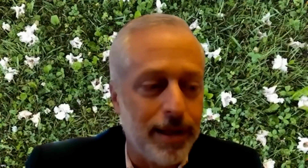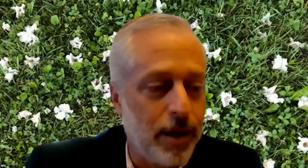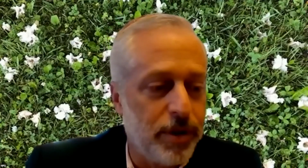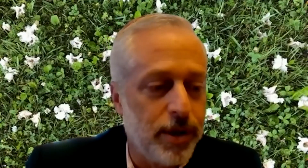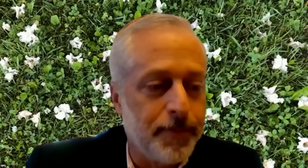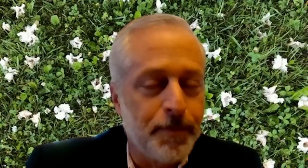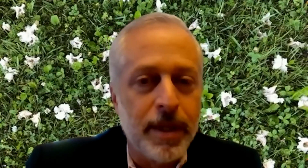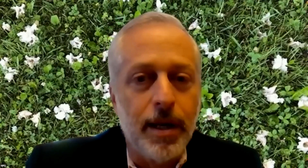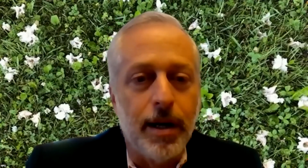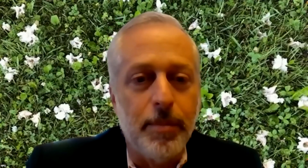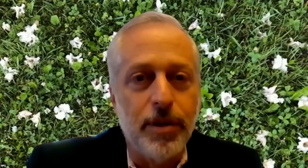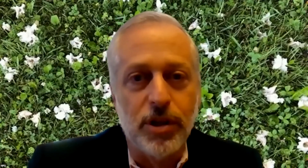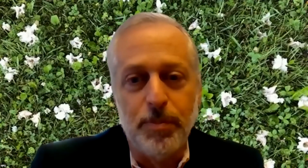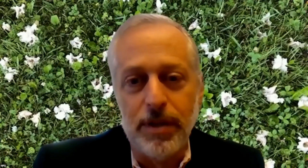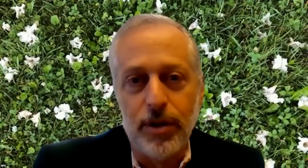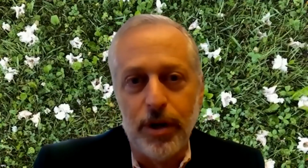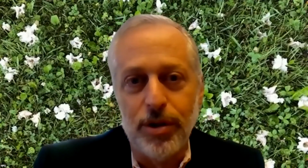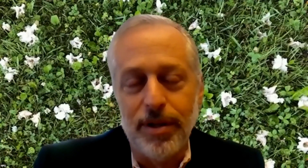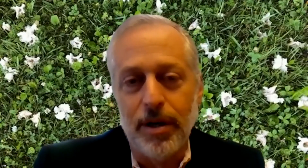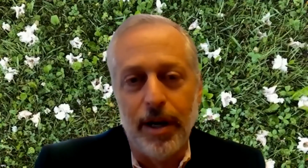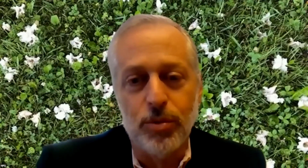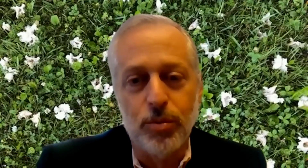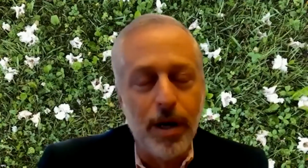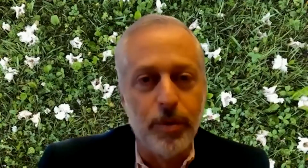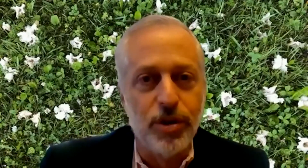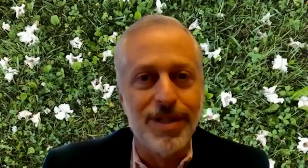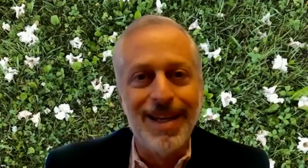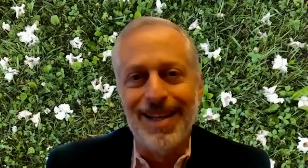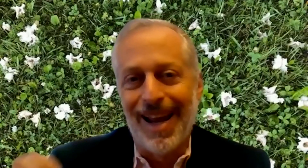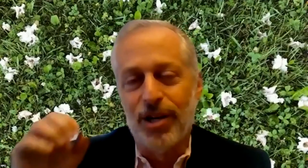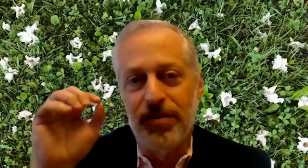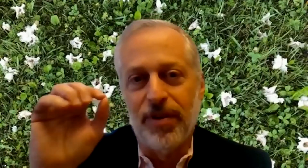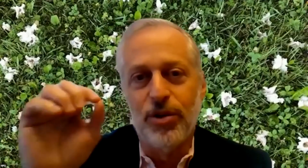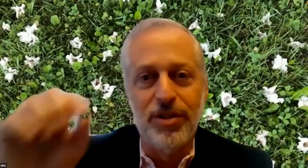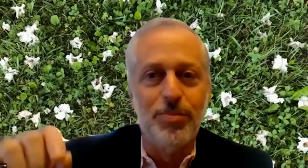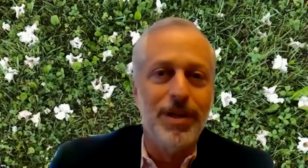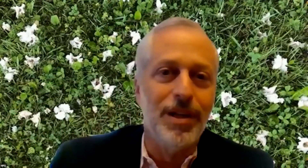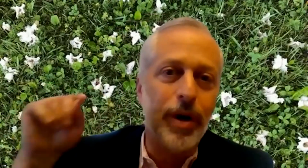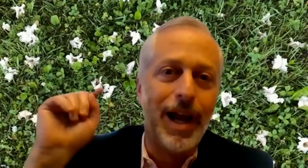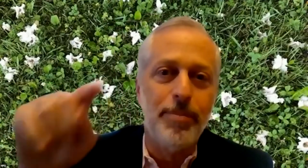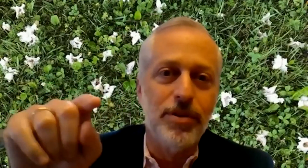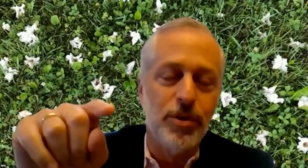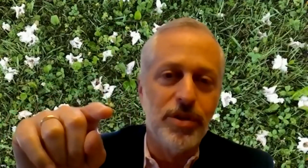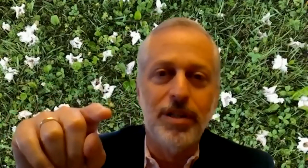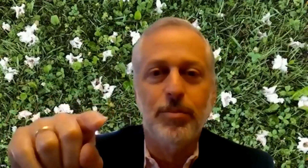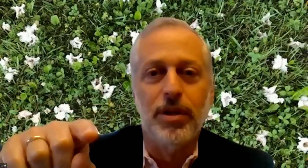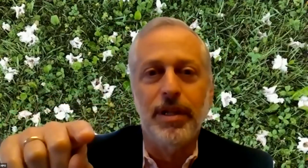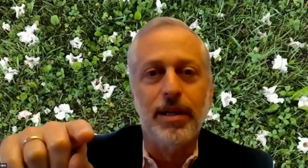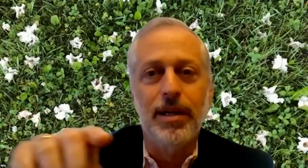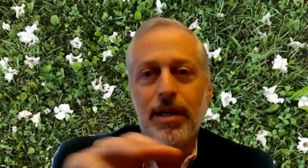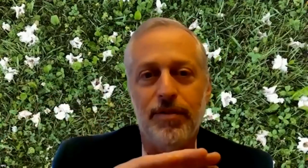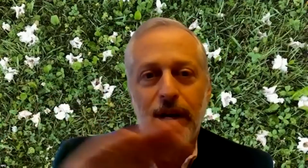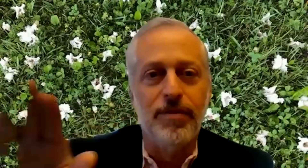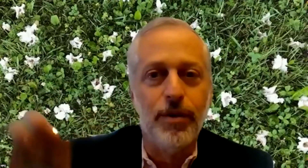by language. There's a specific question there as well, which is actually functionally speaking, what happens when you send someone a